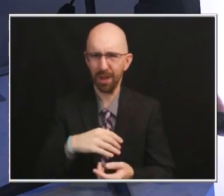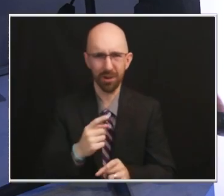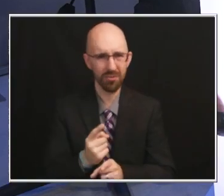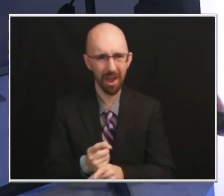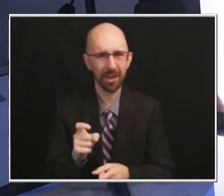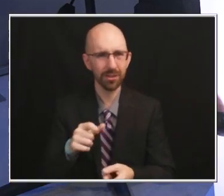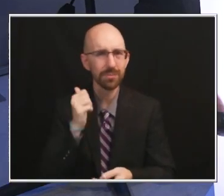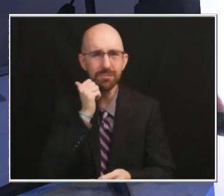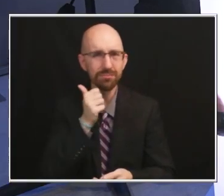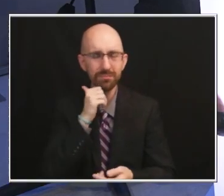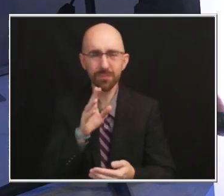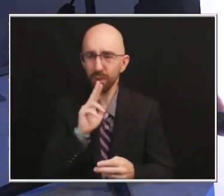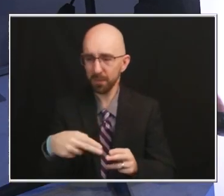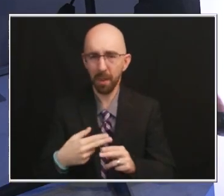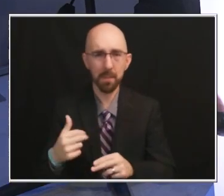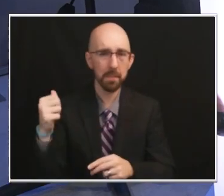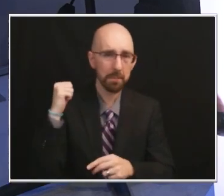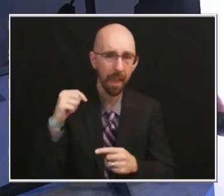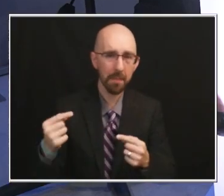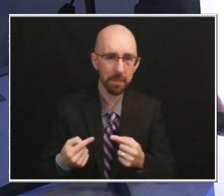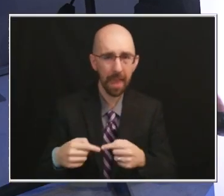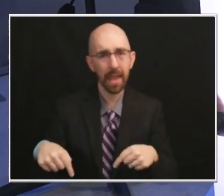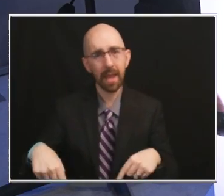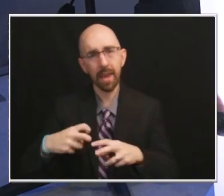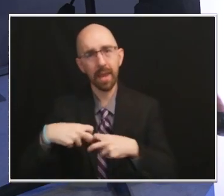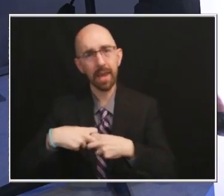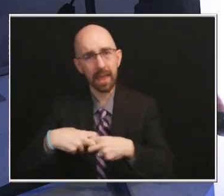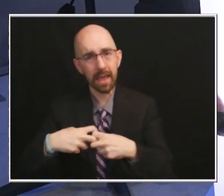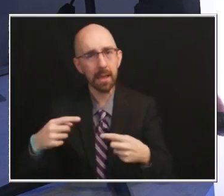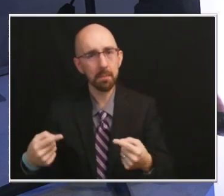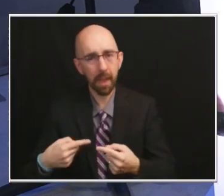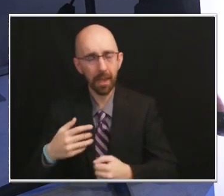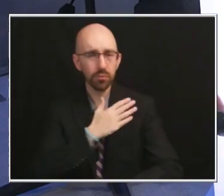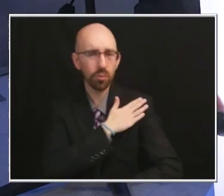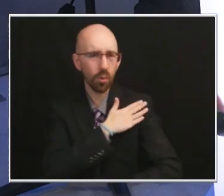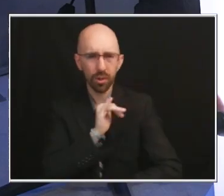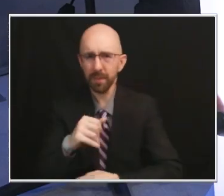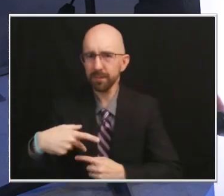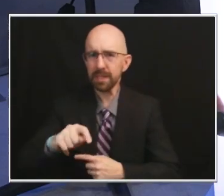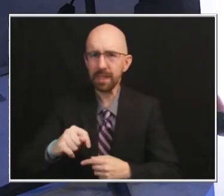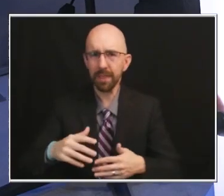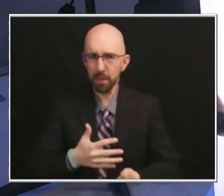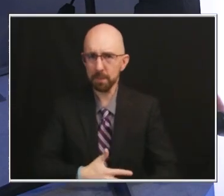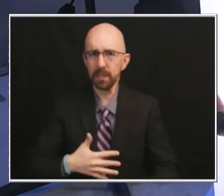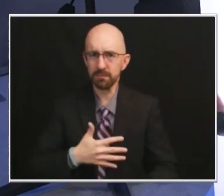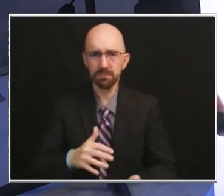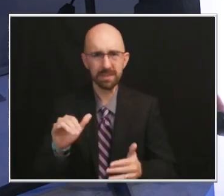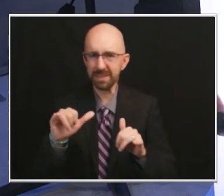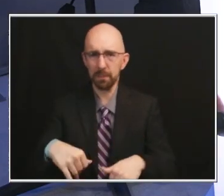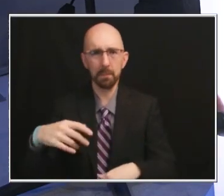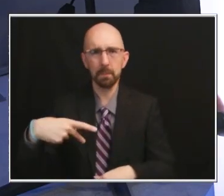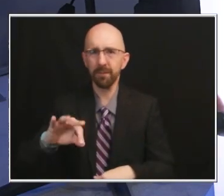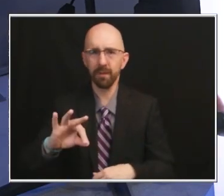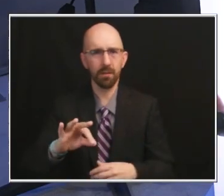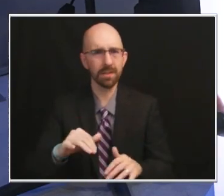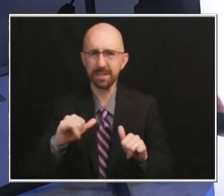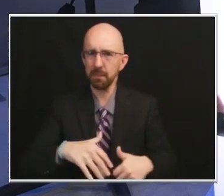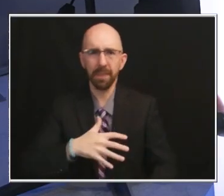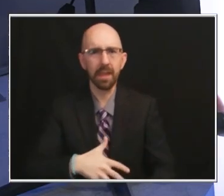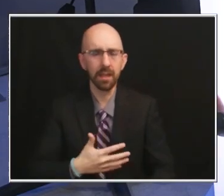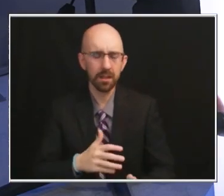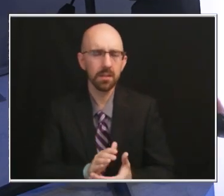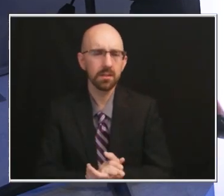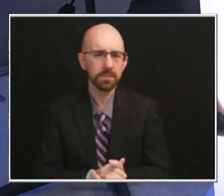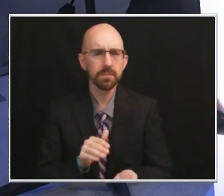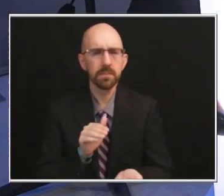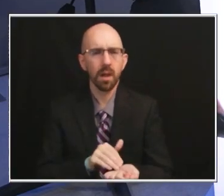about our back pain, our knee pain, our shoulder pain. It's a physical therapy. We need to just talk openly about it. Dr.